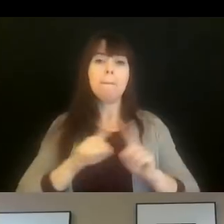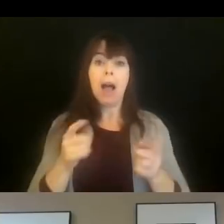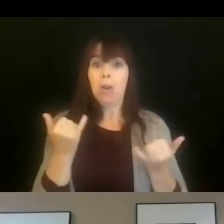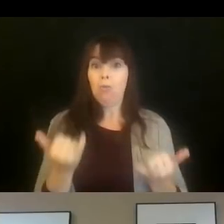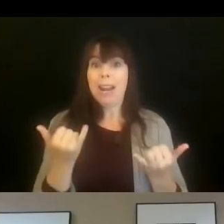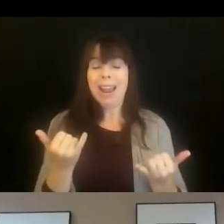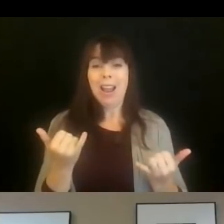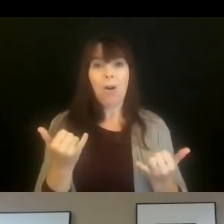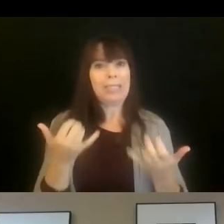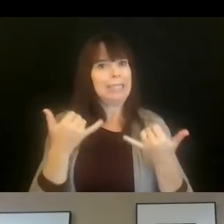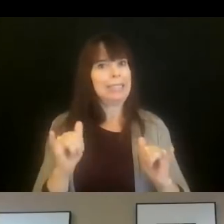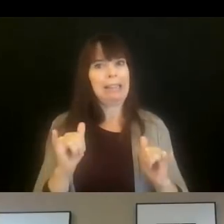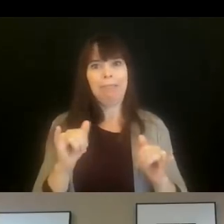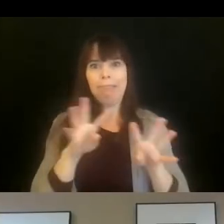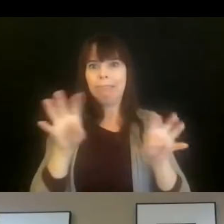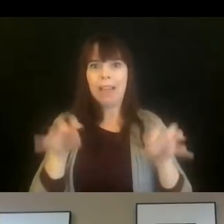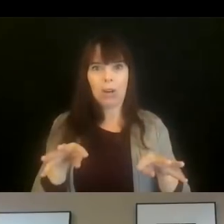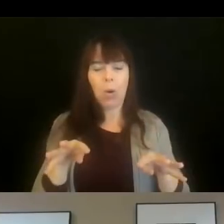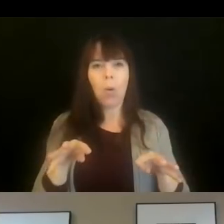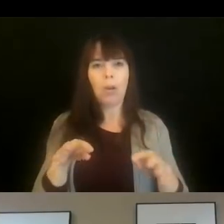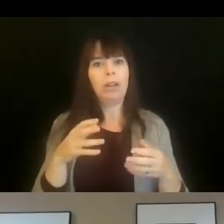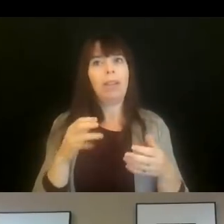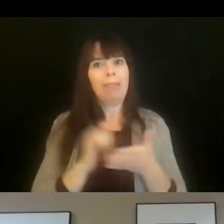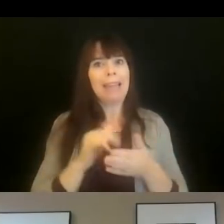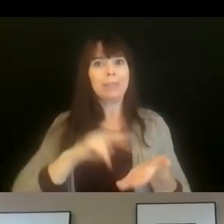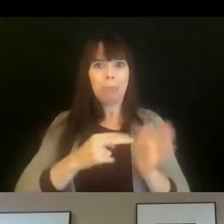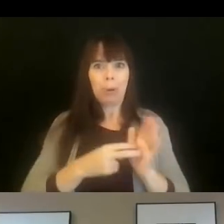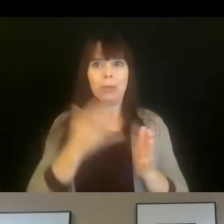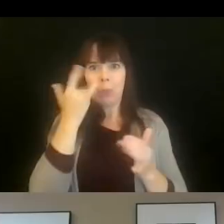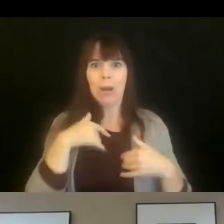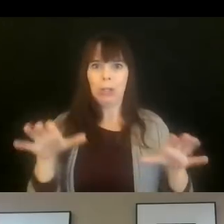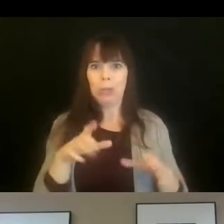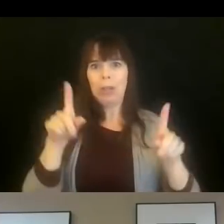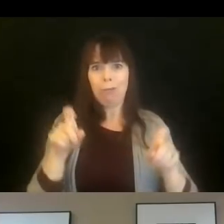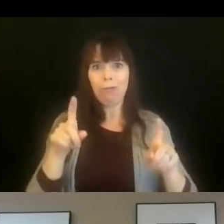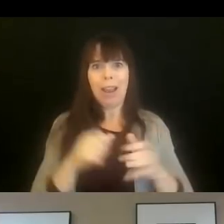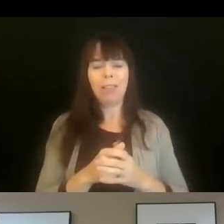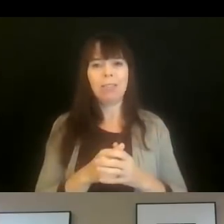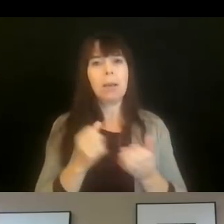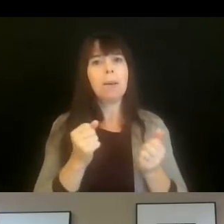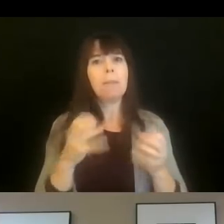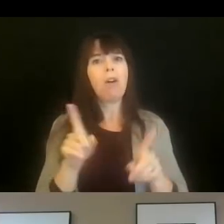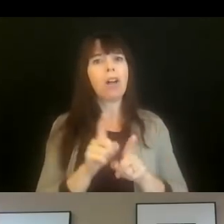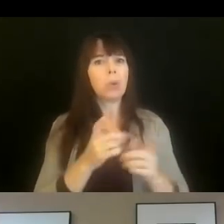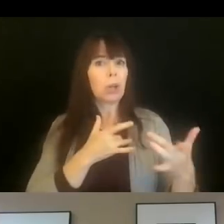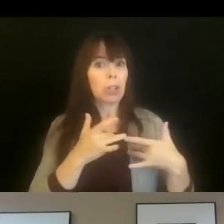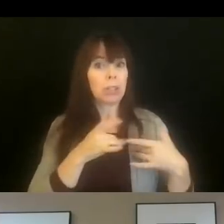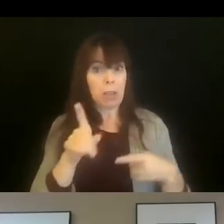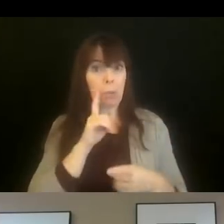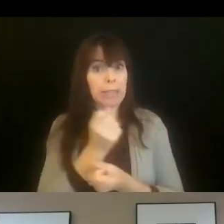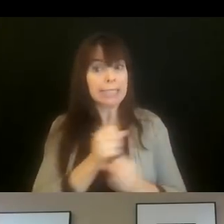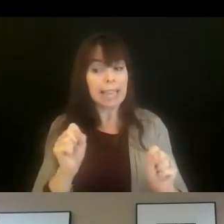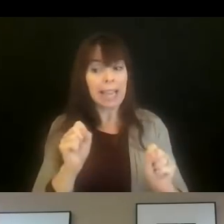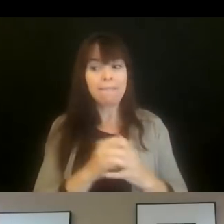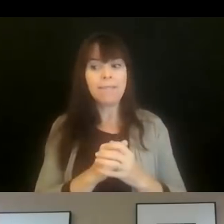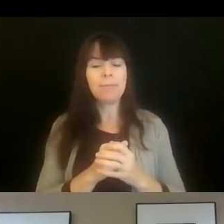stage, it's still largely unknown, and that's the whole purpose of doing the trial. Many of you are also concerned, are they truly safe?